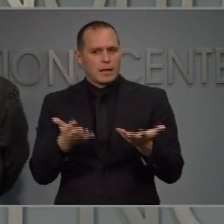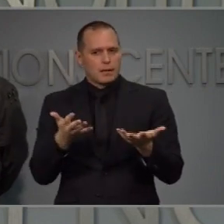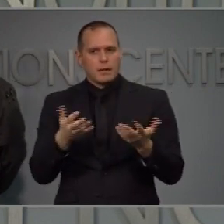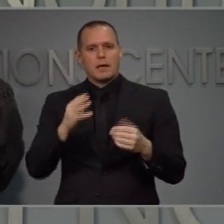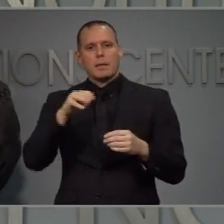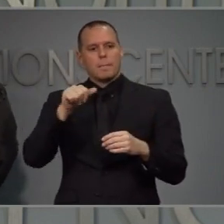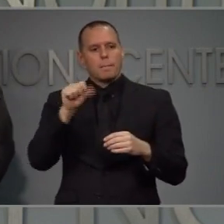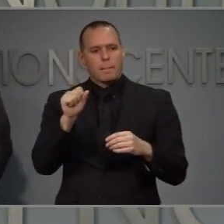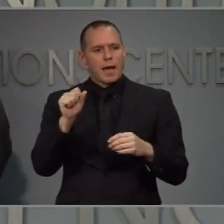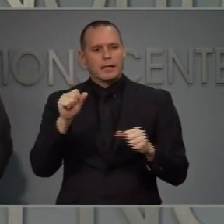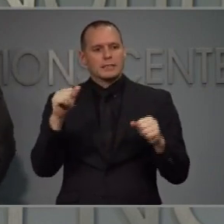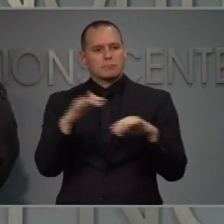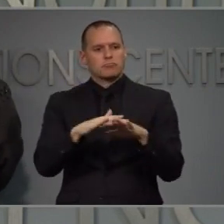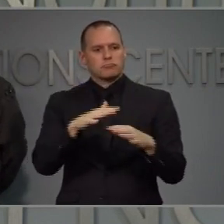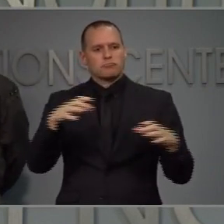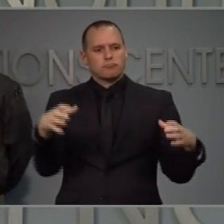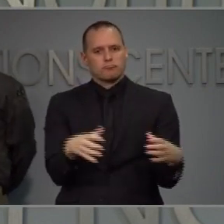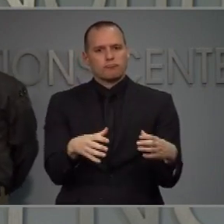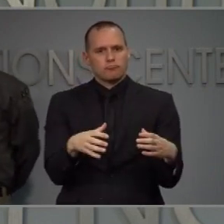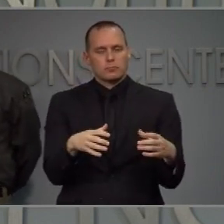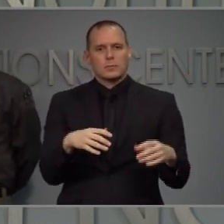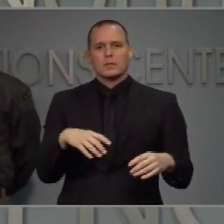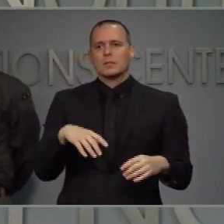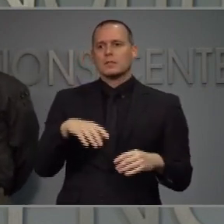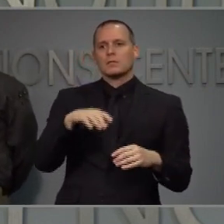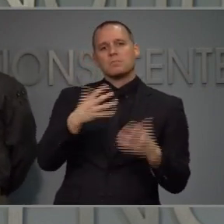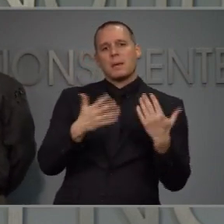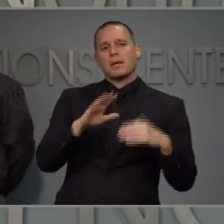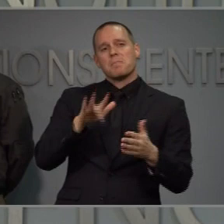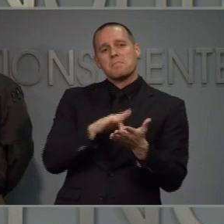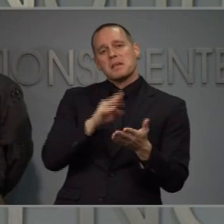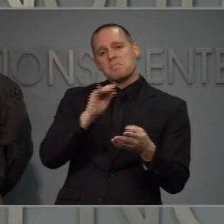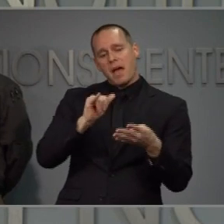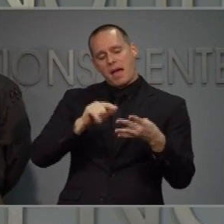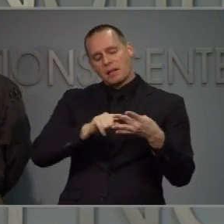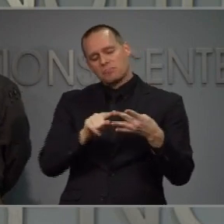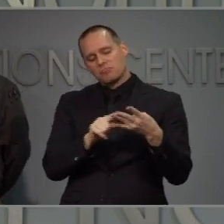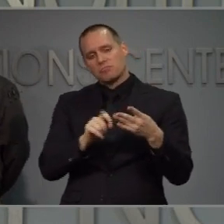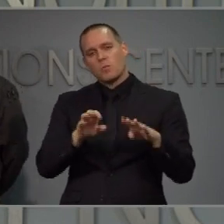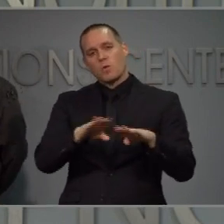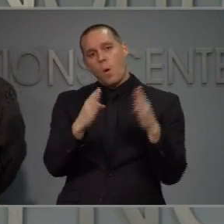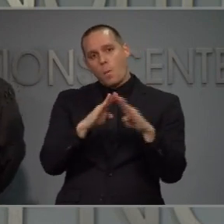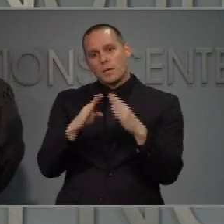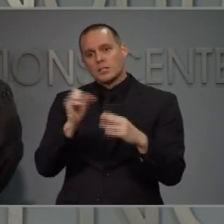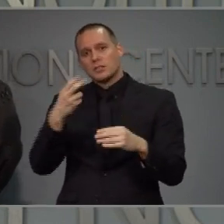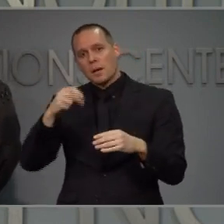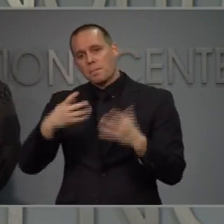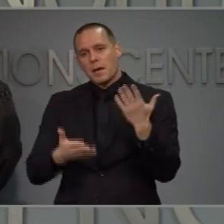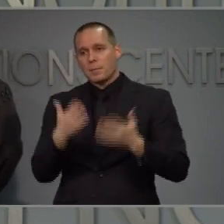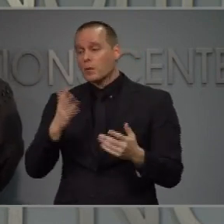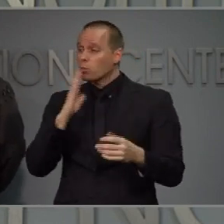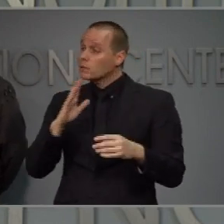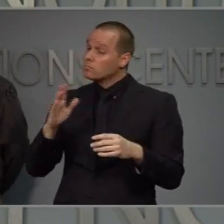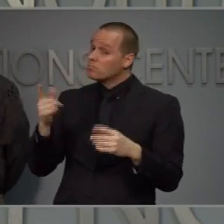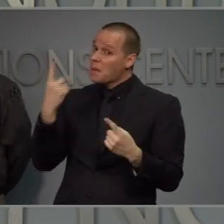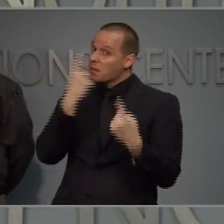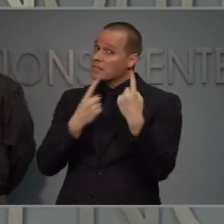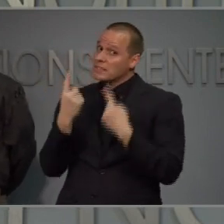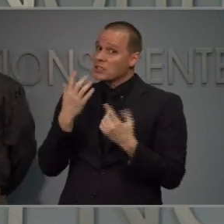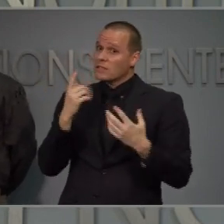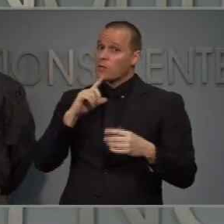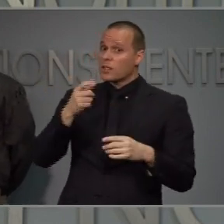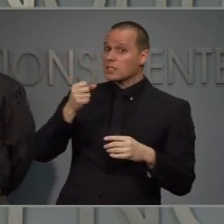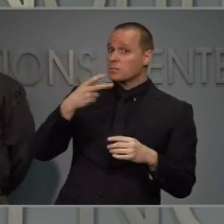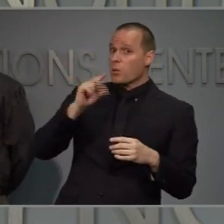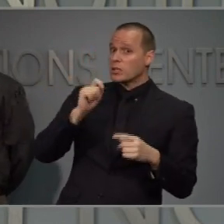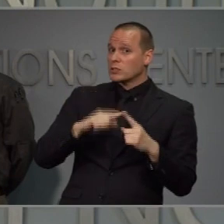NASCAR specifically to do the Coca-Cola 600 in mid-May and reopen its shops? And would you consider easing your restrictions for the sport